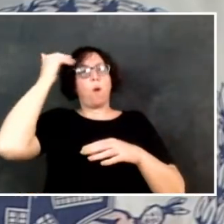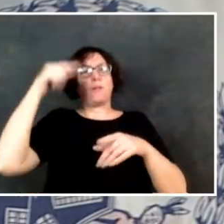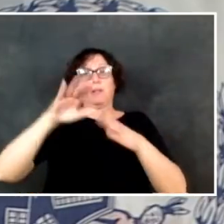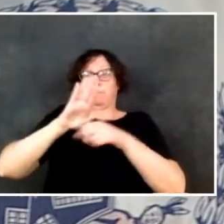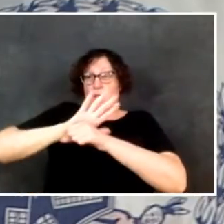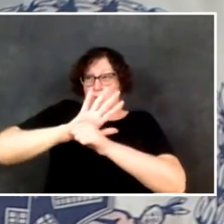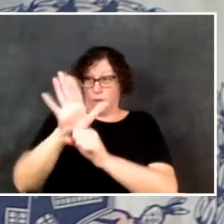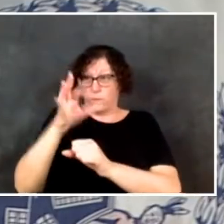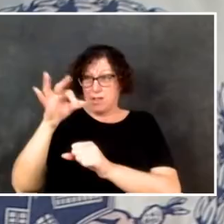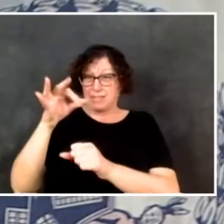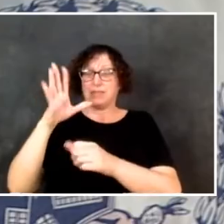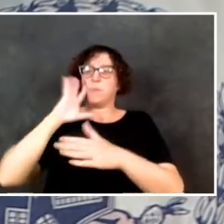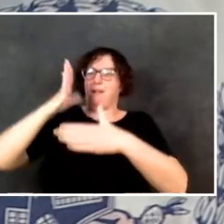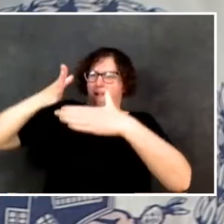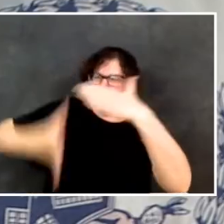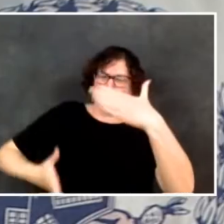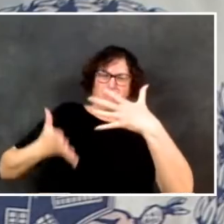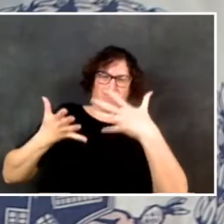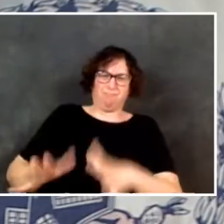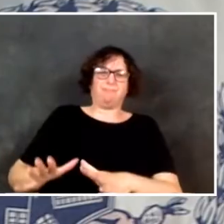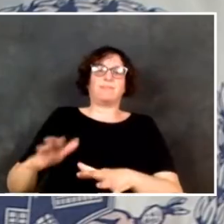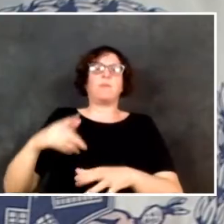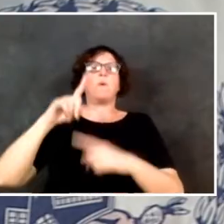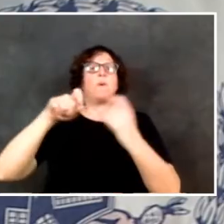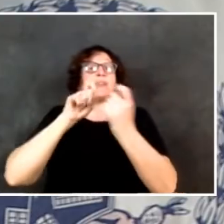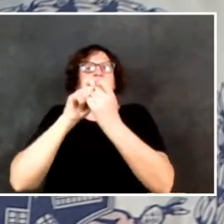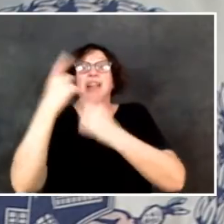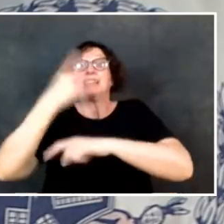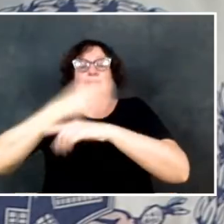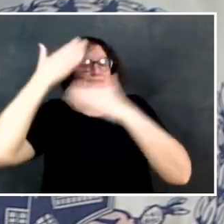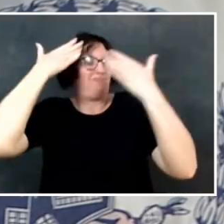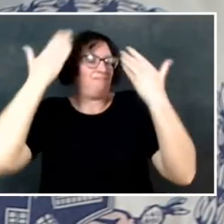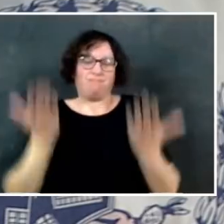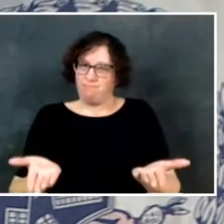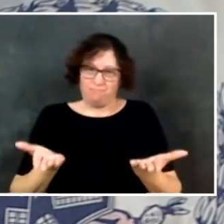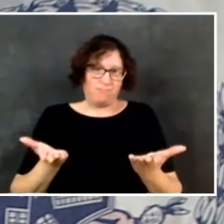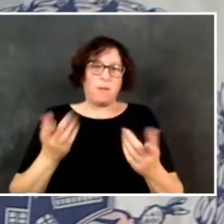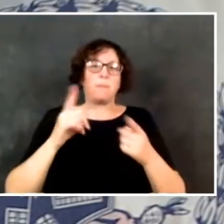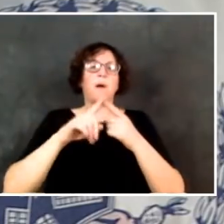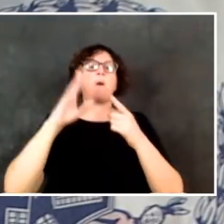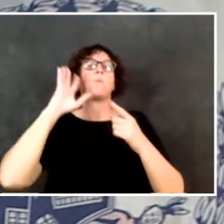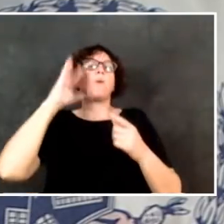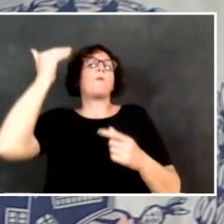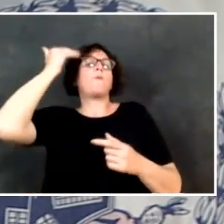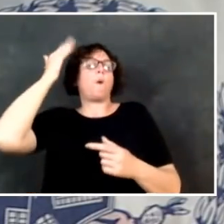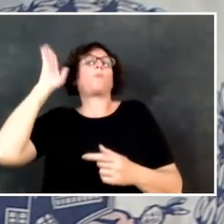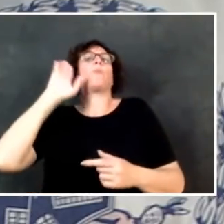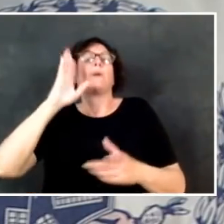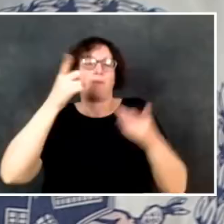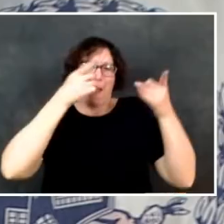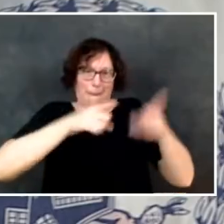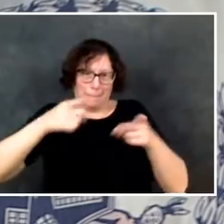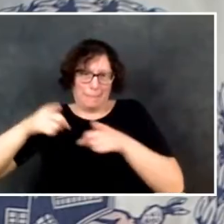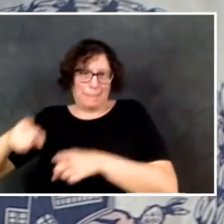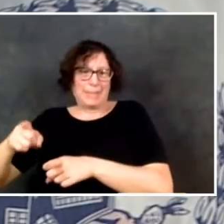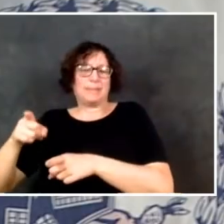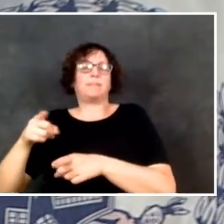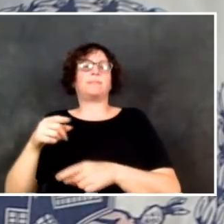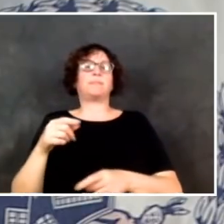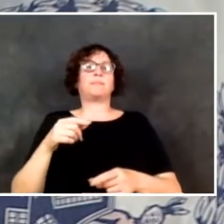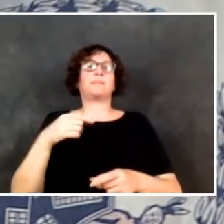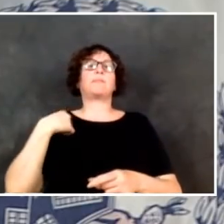happen, but we know this will end. We know we're going to come out the other side and we're going to be together. The